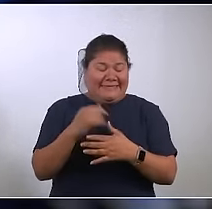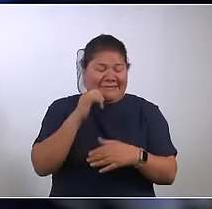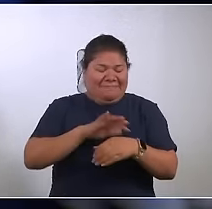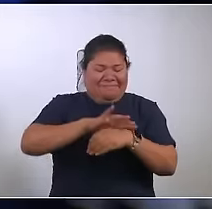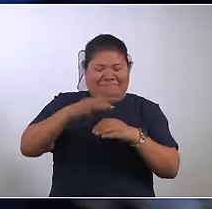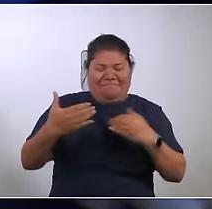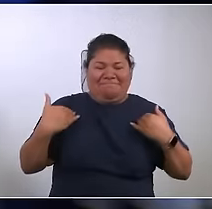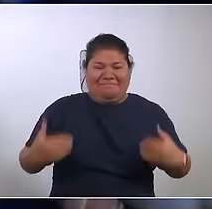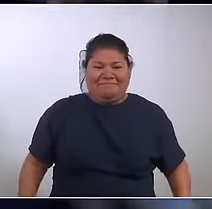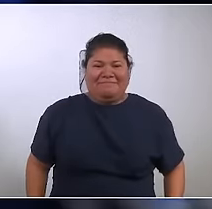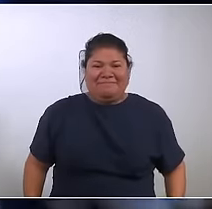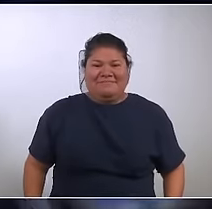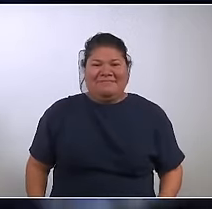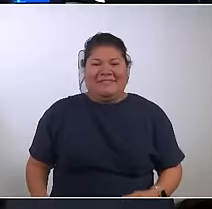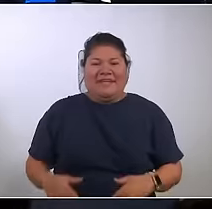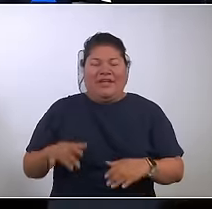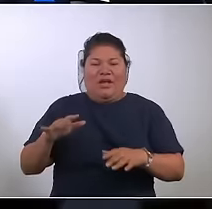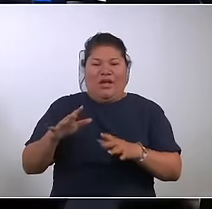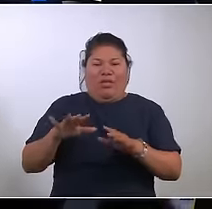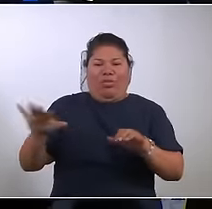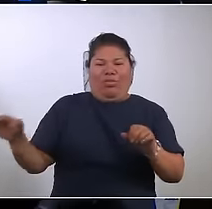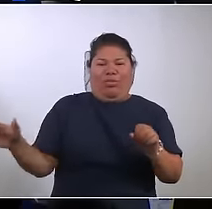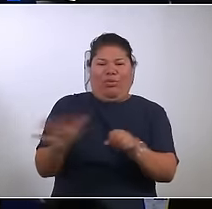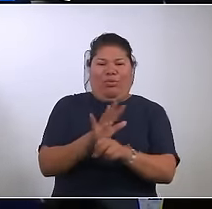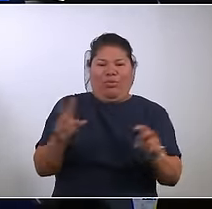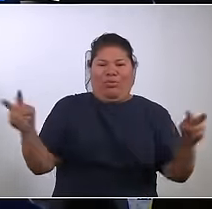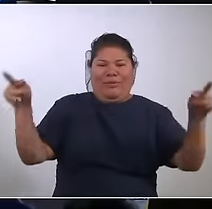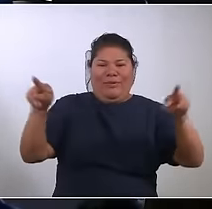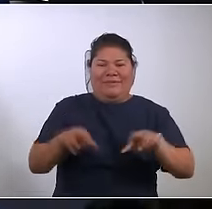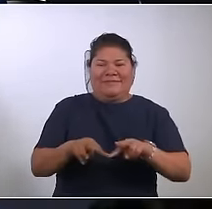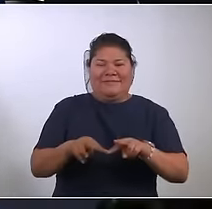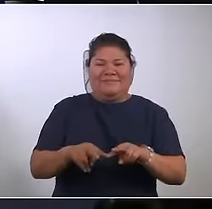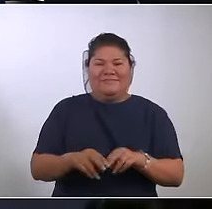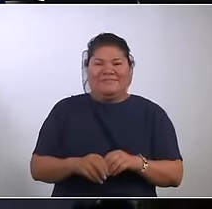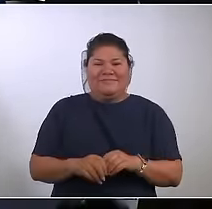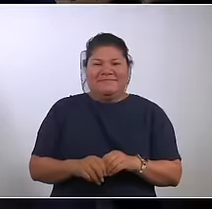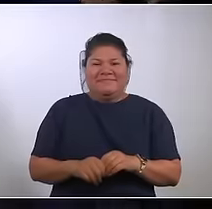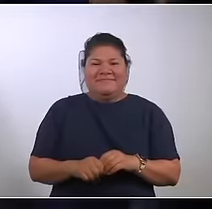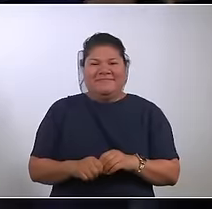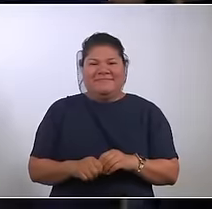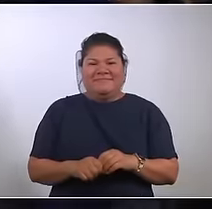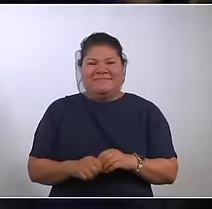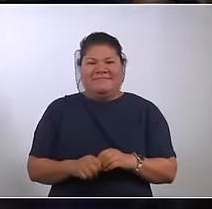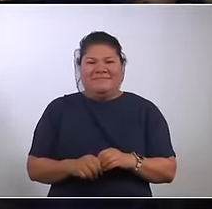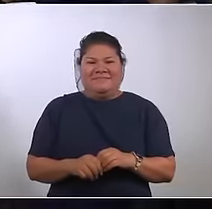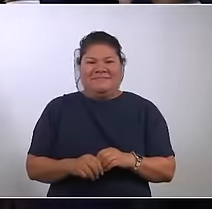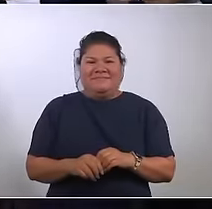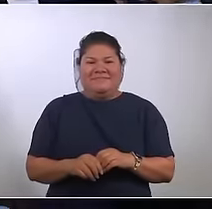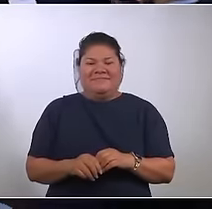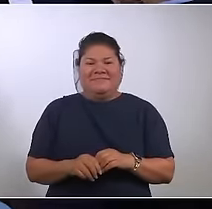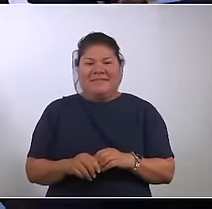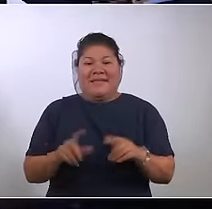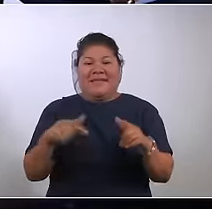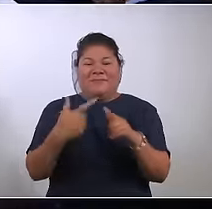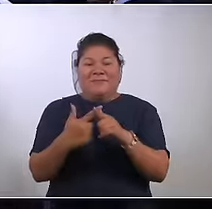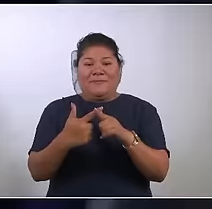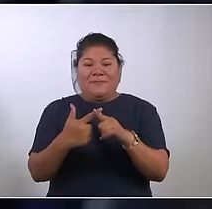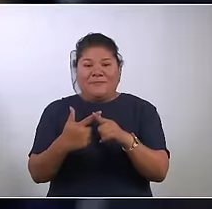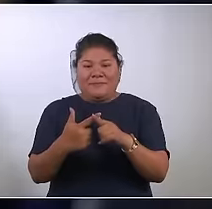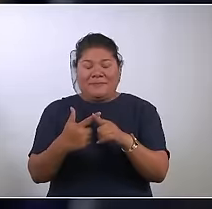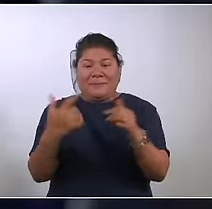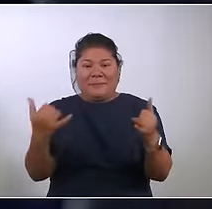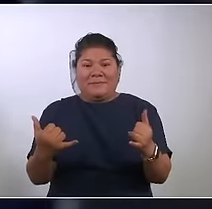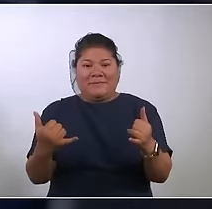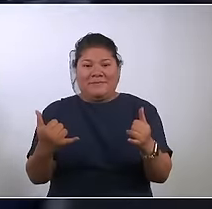piel cubrió los cuerpos and throughout that entire valley. Y en el valle entero now there was estaba